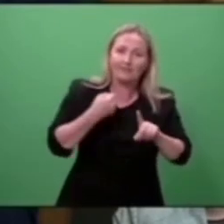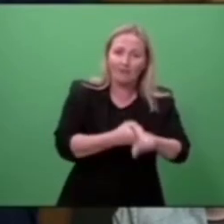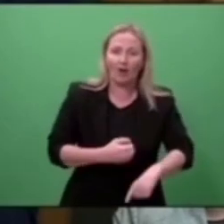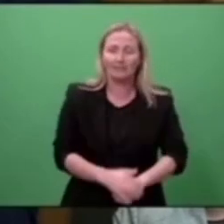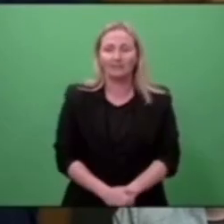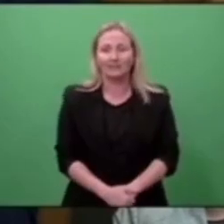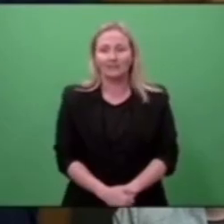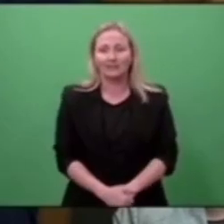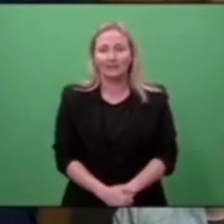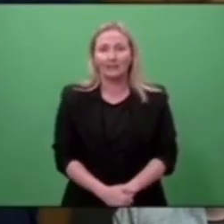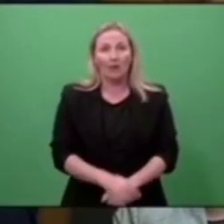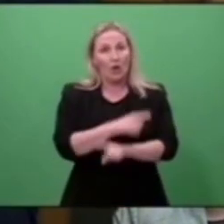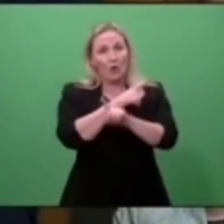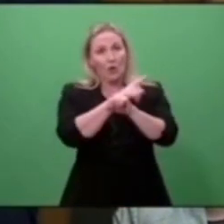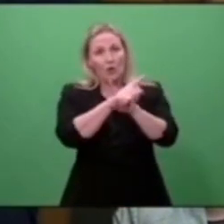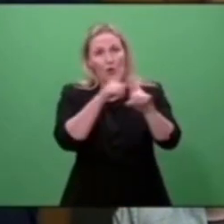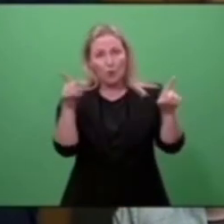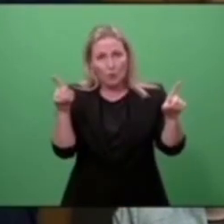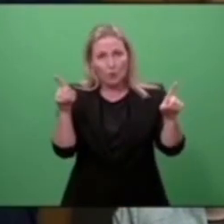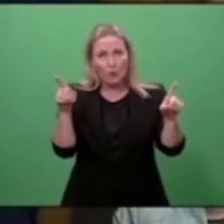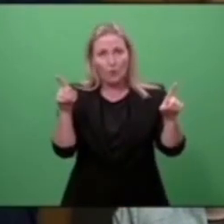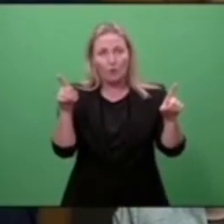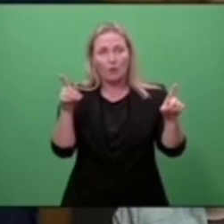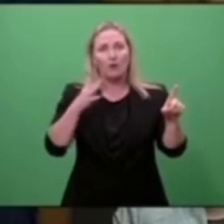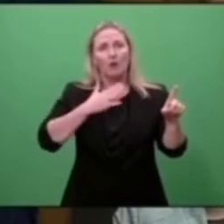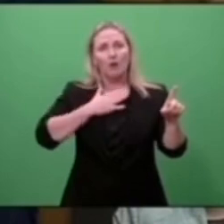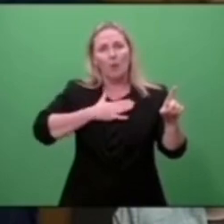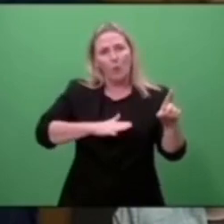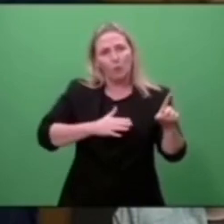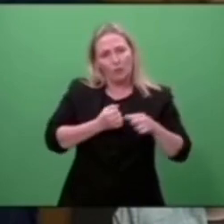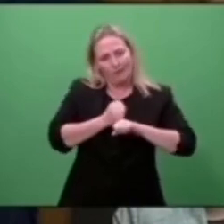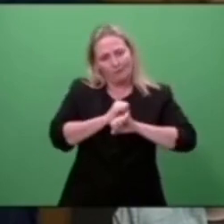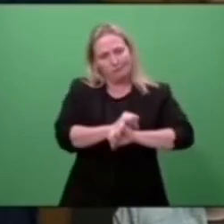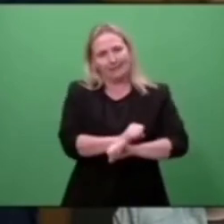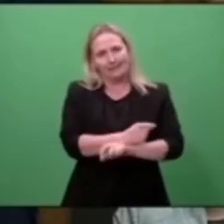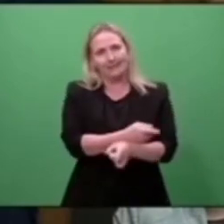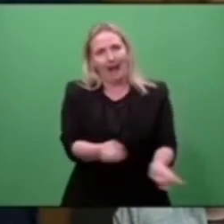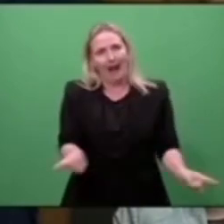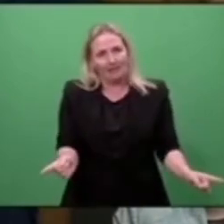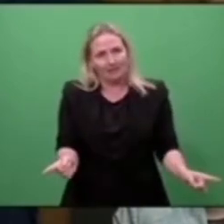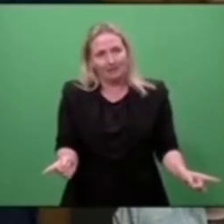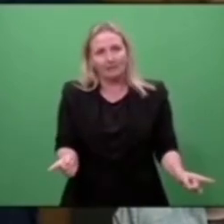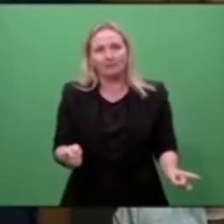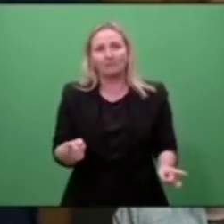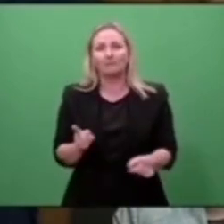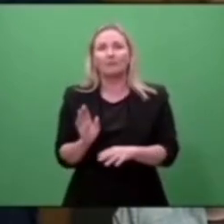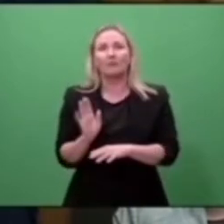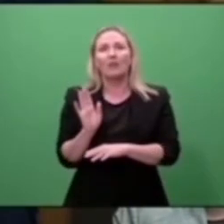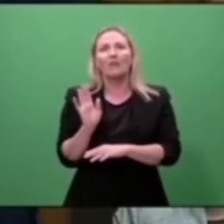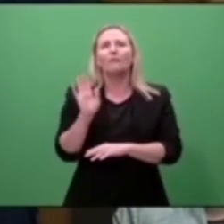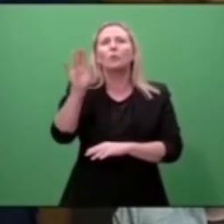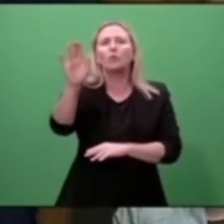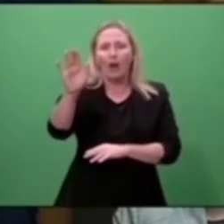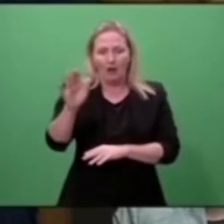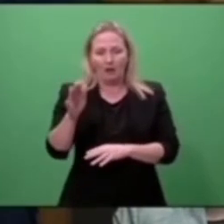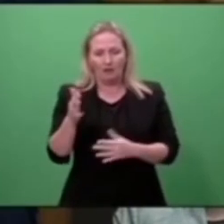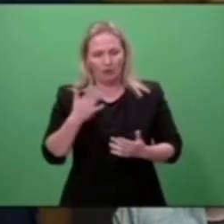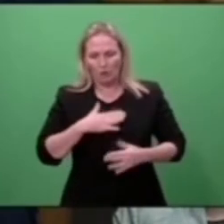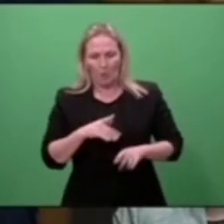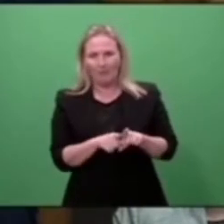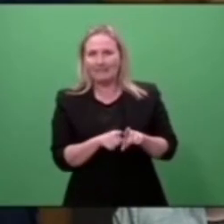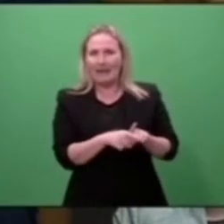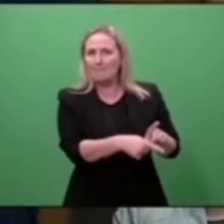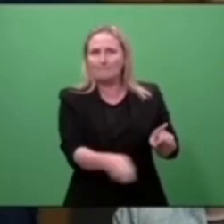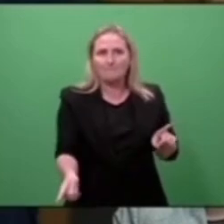to protecting and being a voice for future generations so that they do not have to